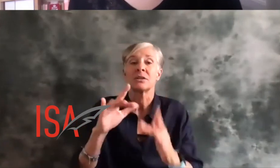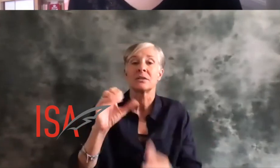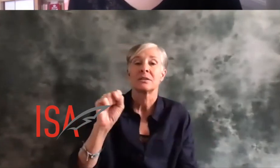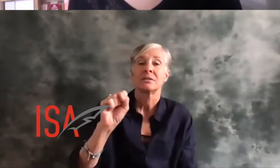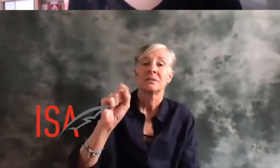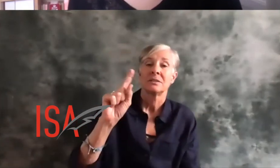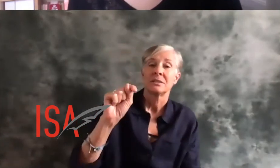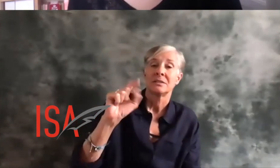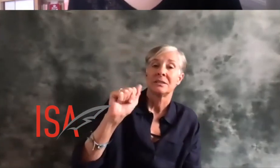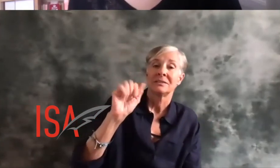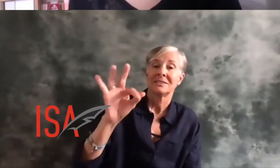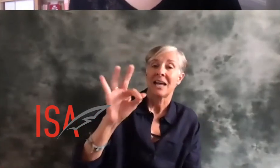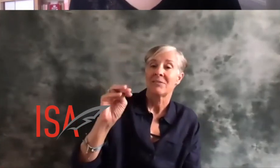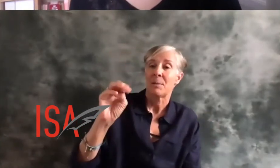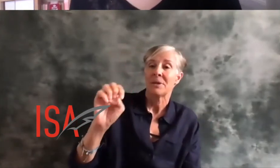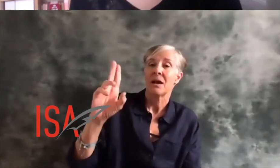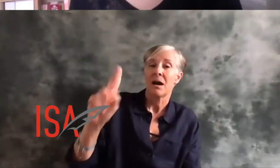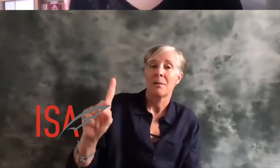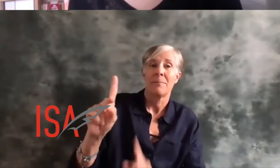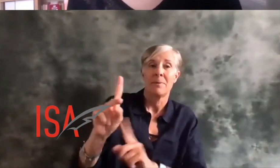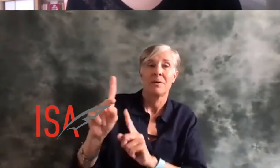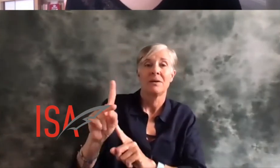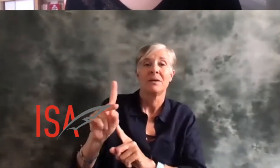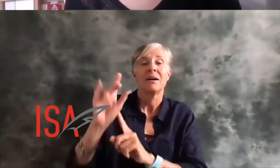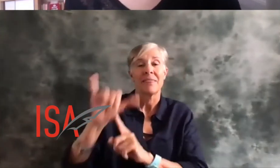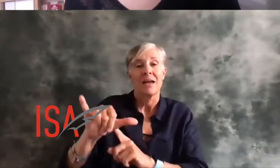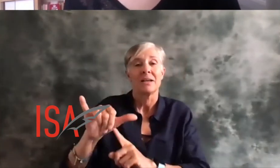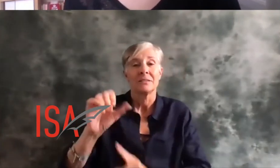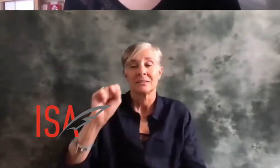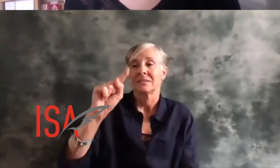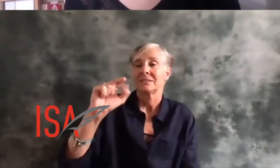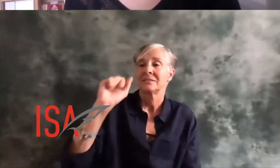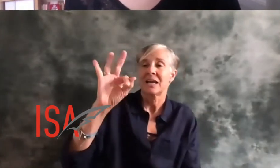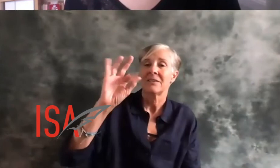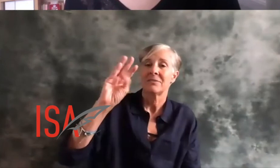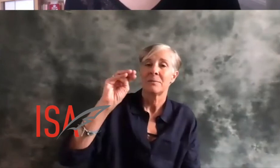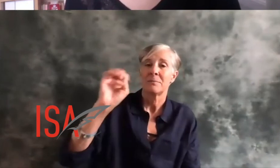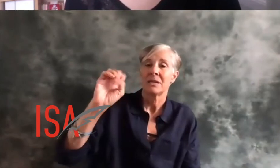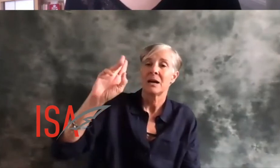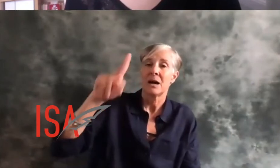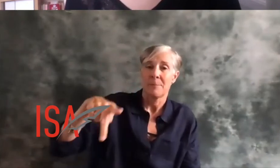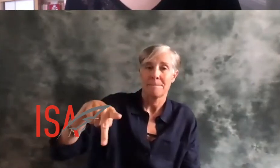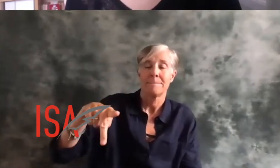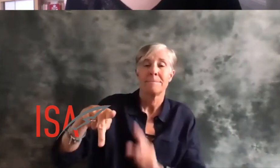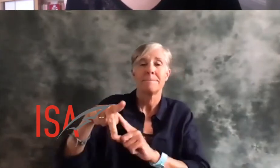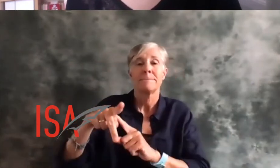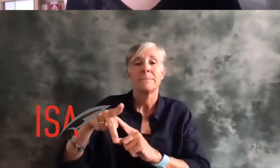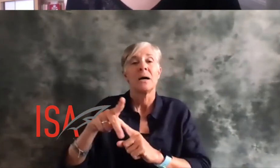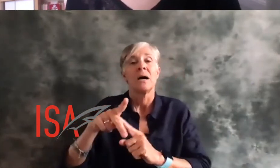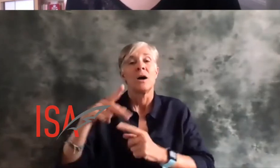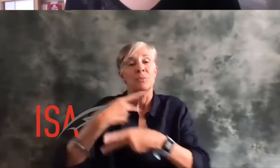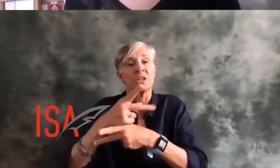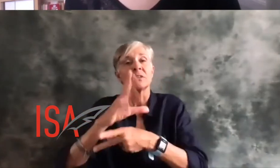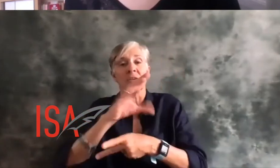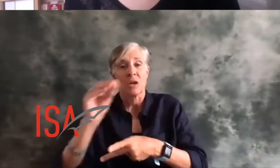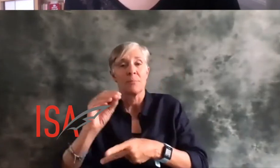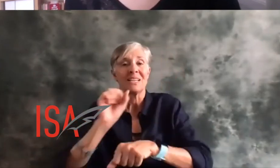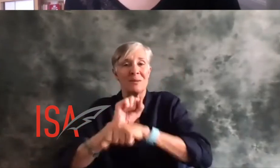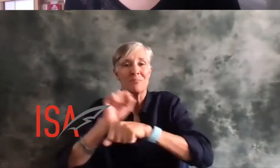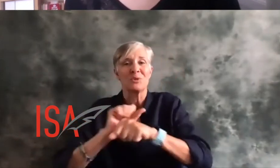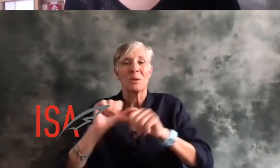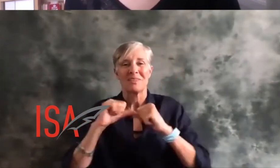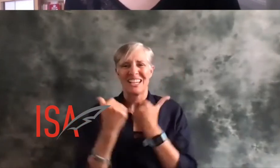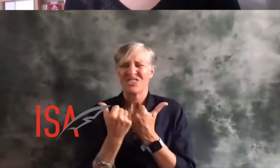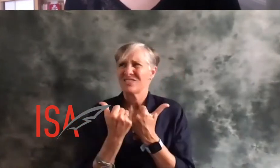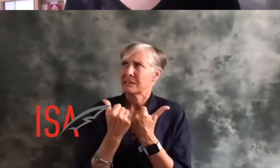Up. That's a production company, employment agency, basically. I think